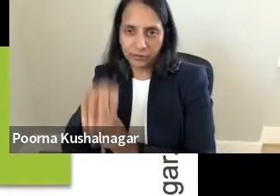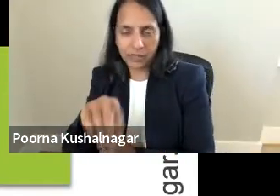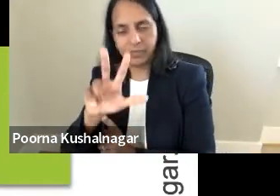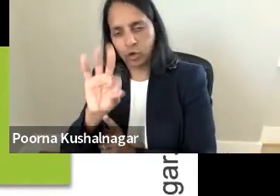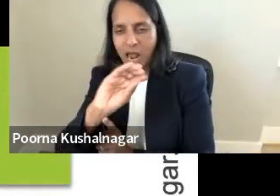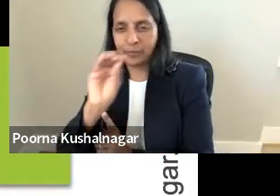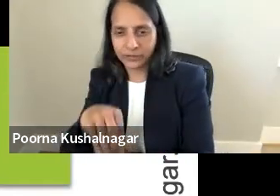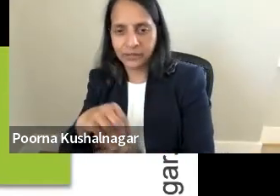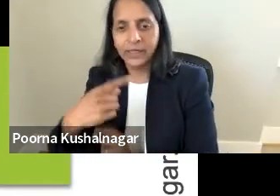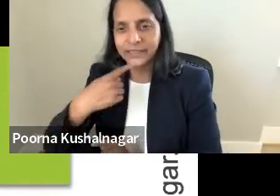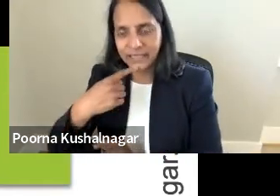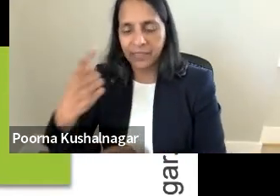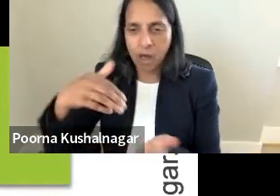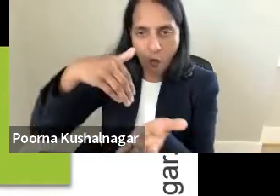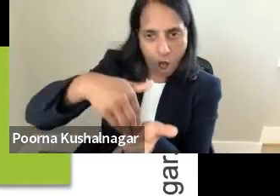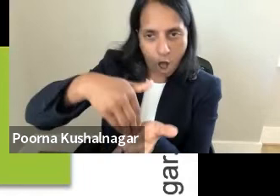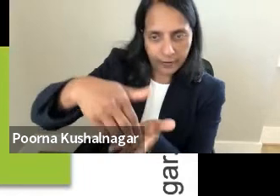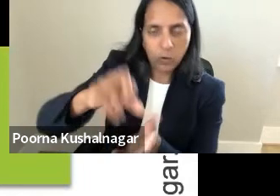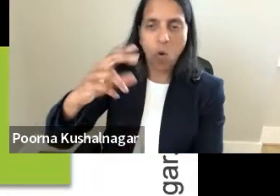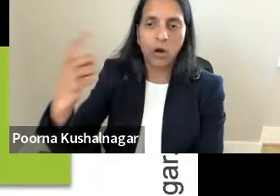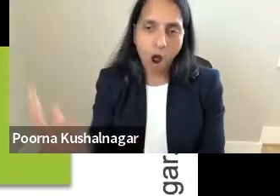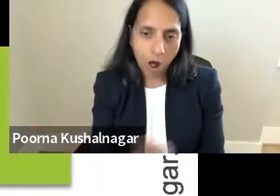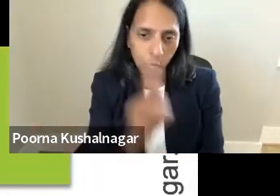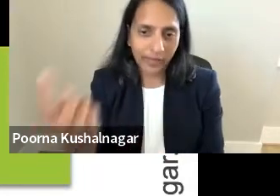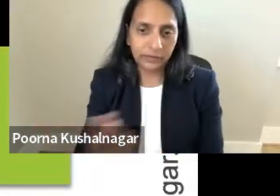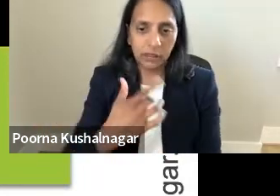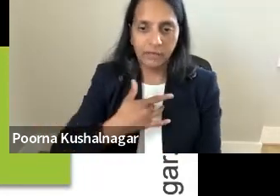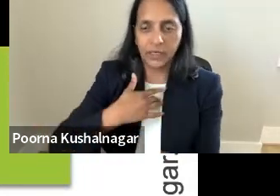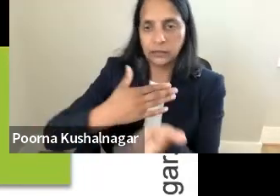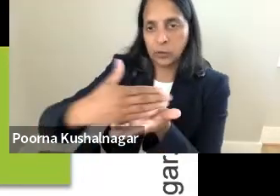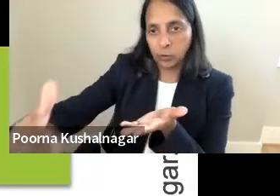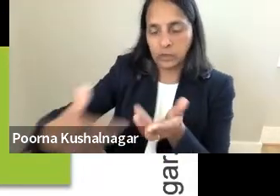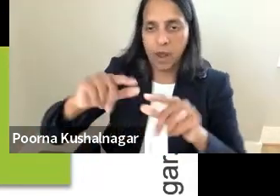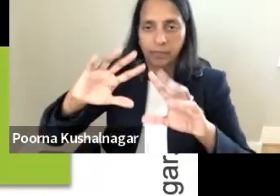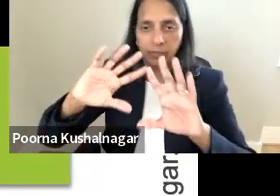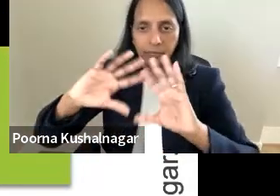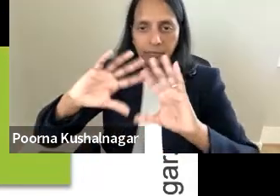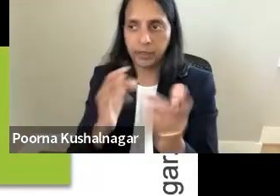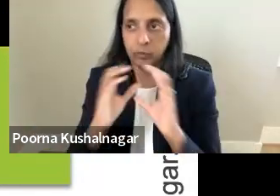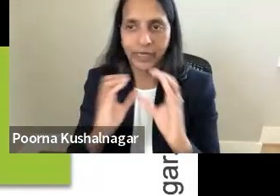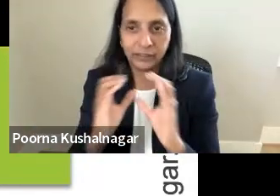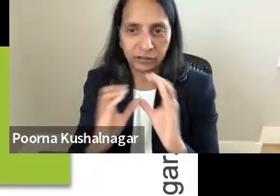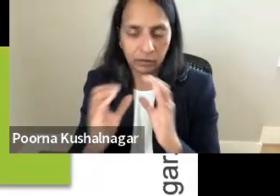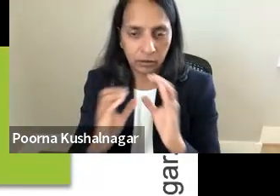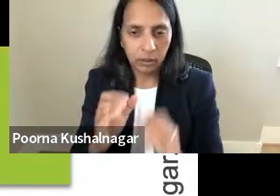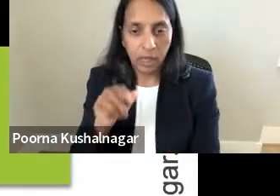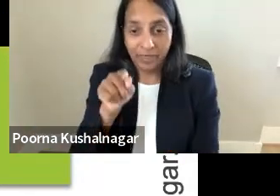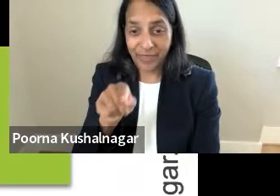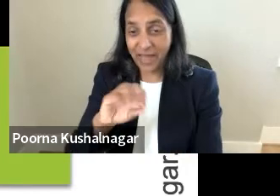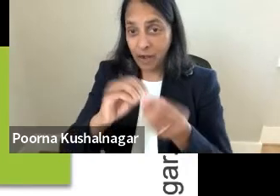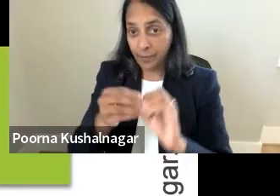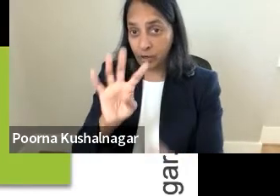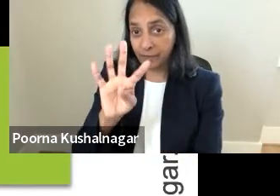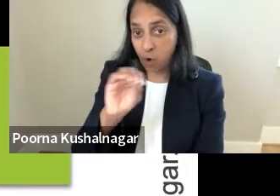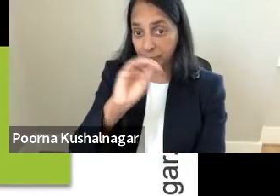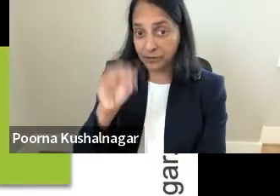happening one-on-one. But in a group setting, 39% of these individuals said they would often or always feel excluded if they